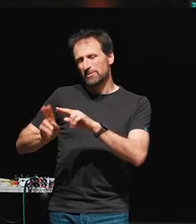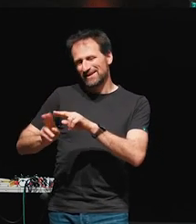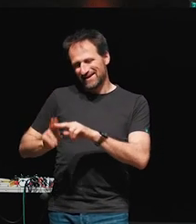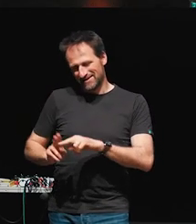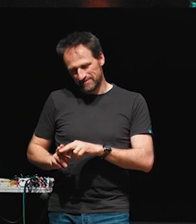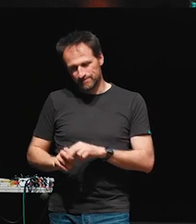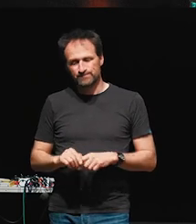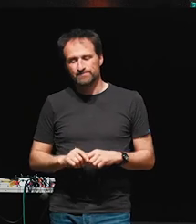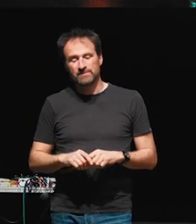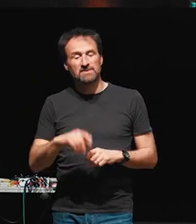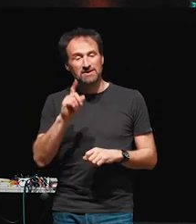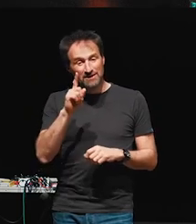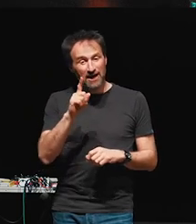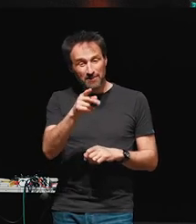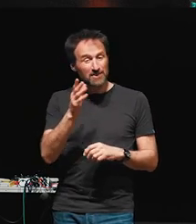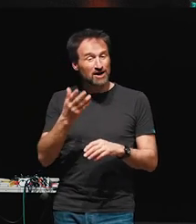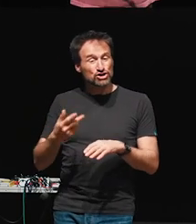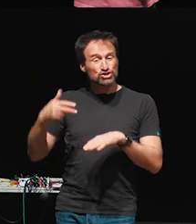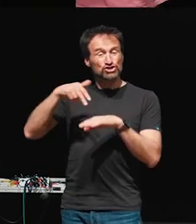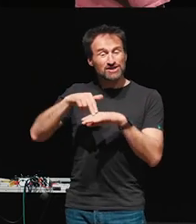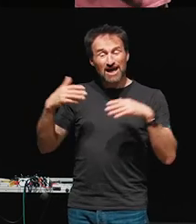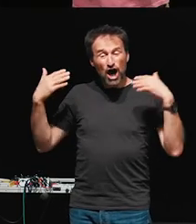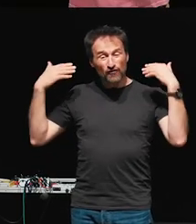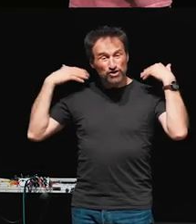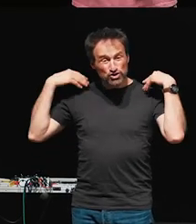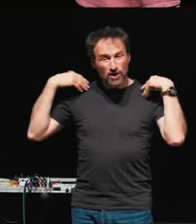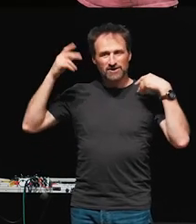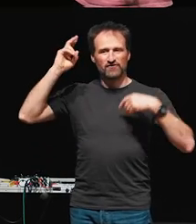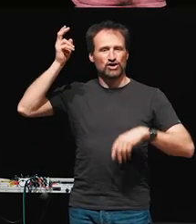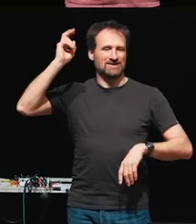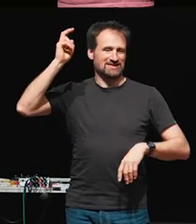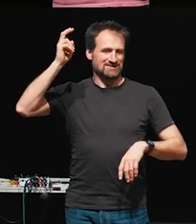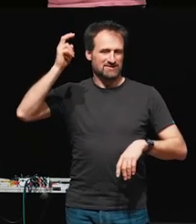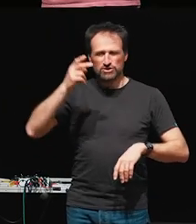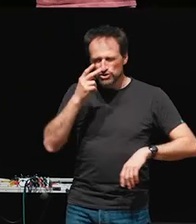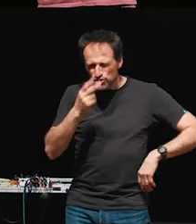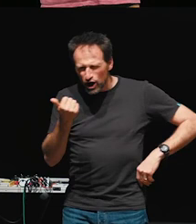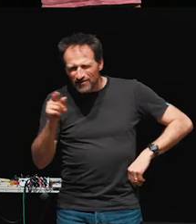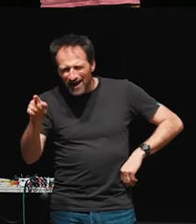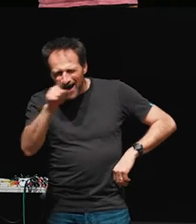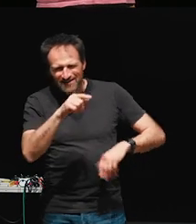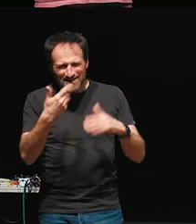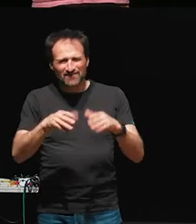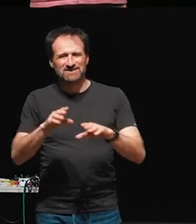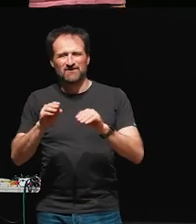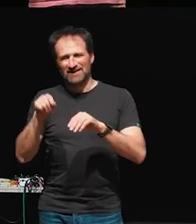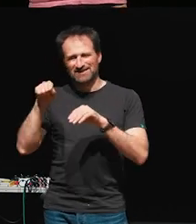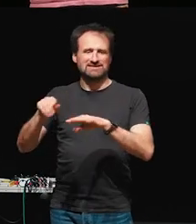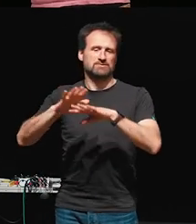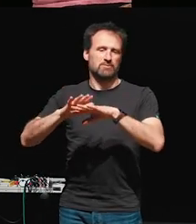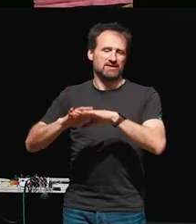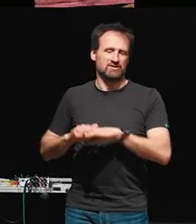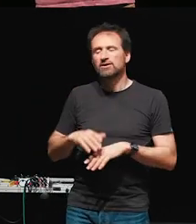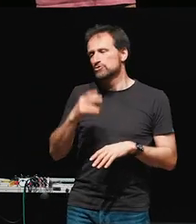Instead, stand on the shoulders of giants. Look at the patterns that others have used before and have found success in. Use libraries that